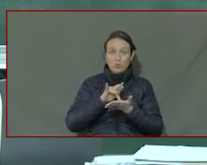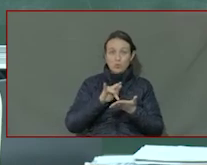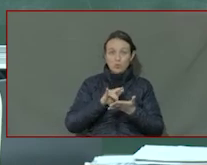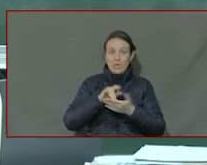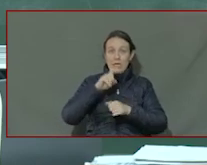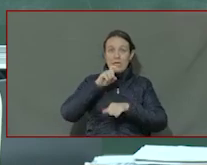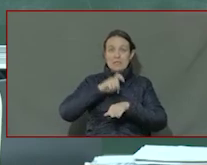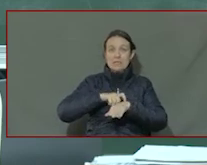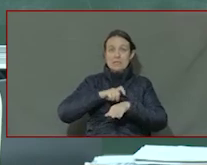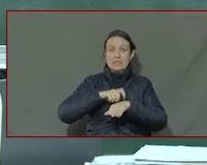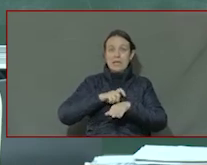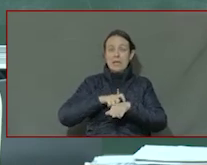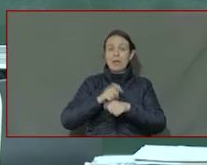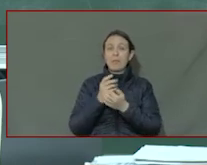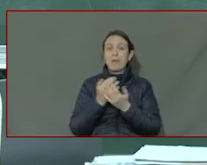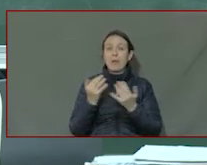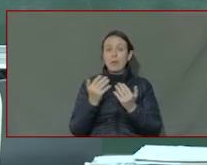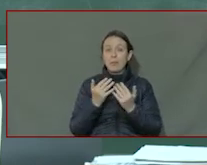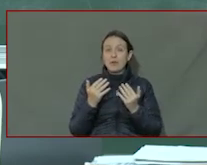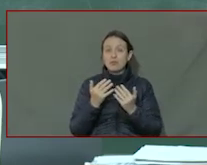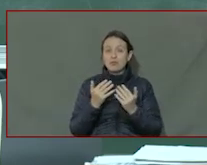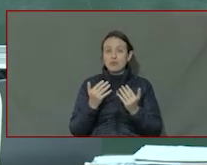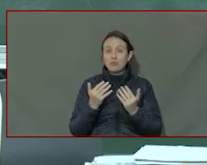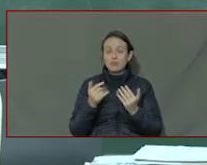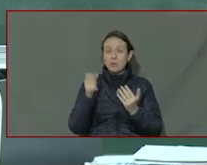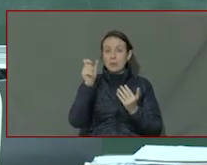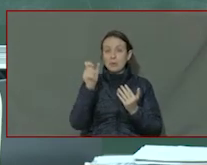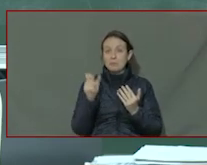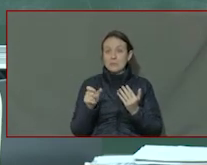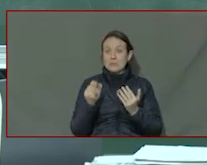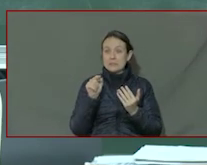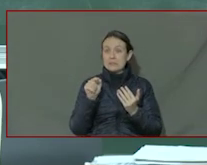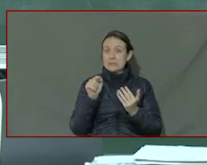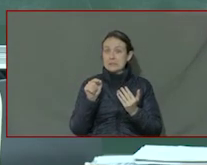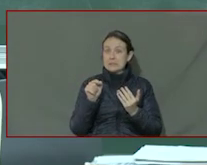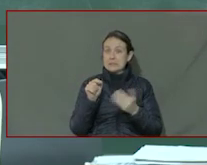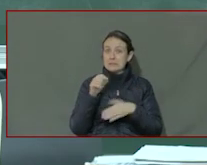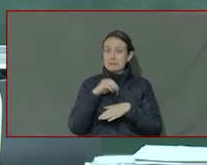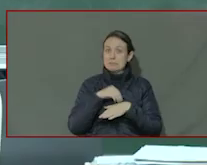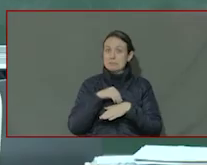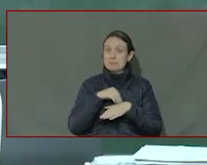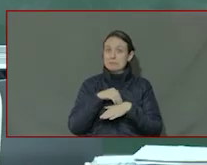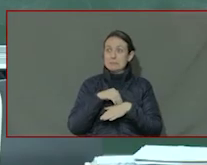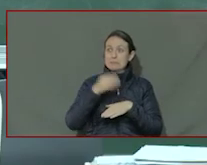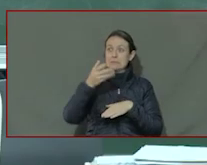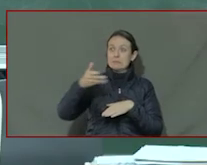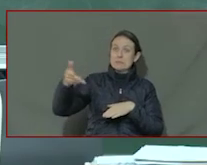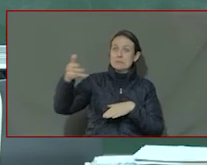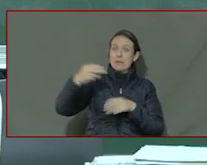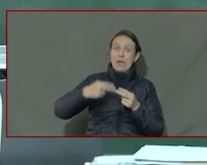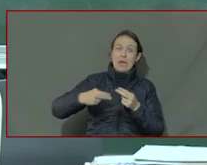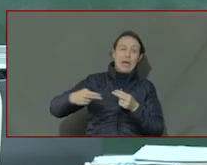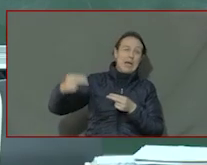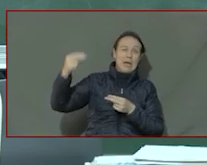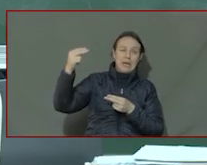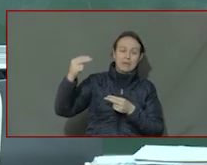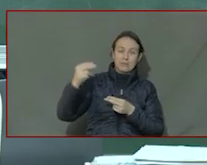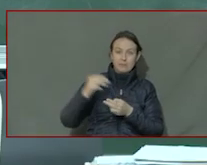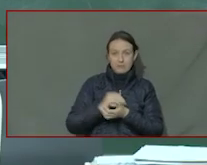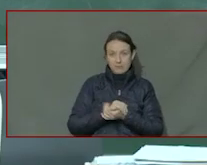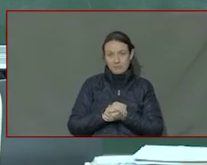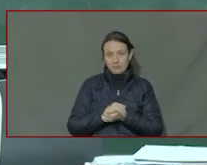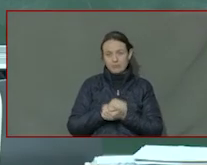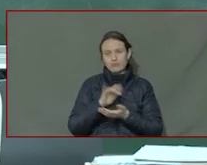time the person experienced higher than normal blood